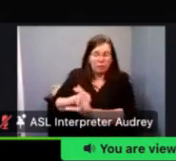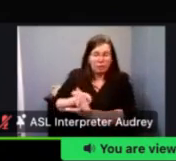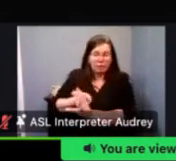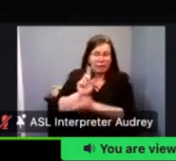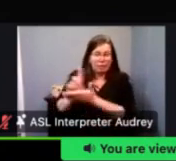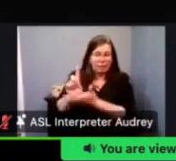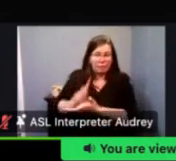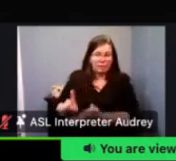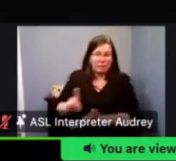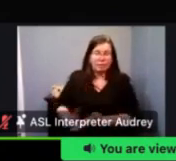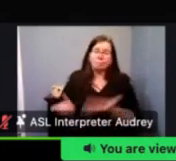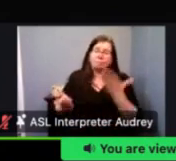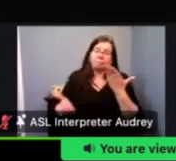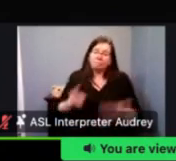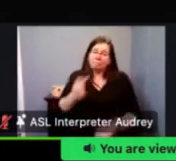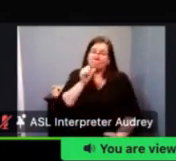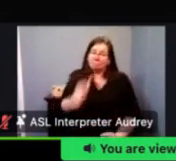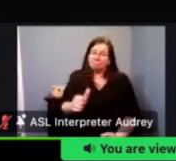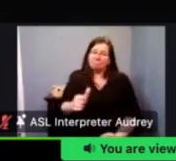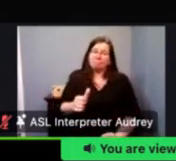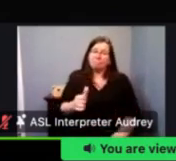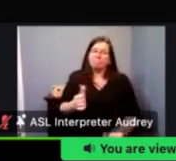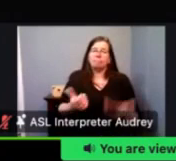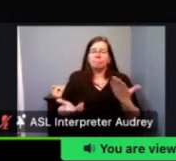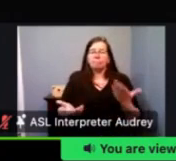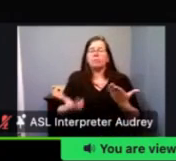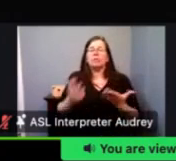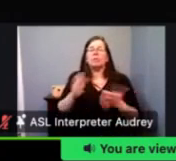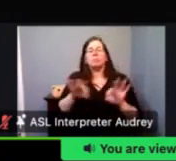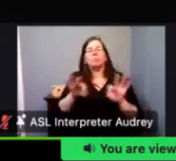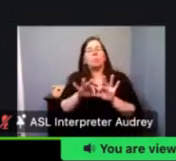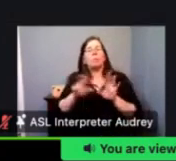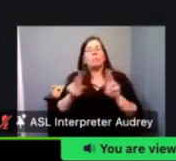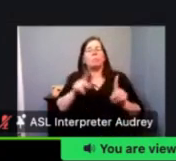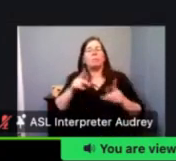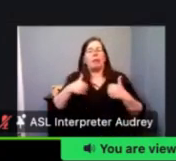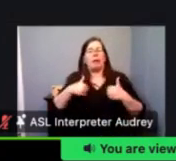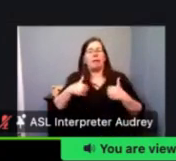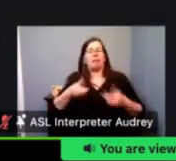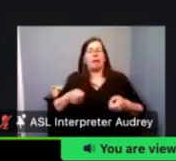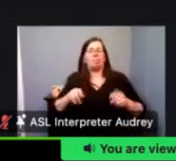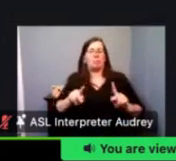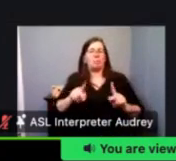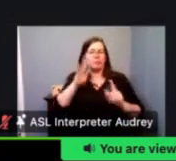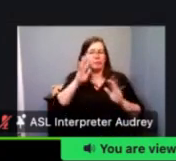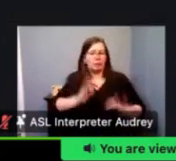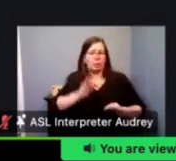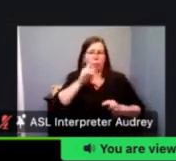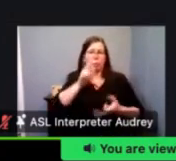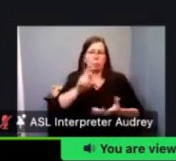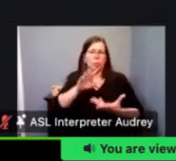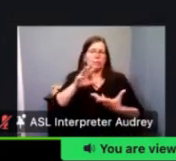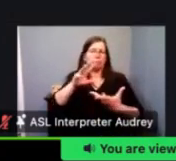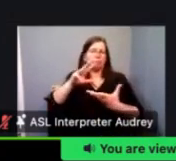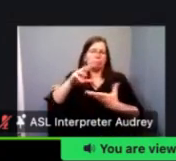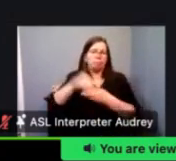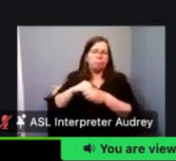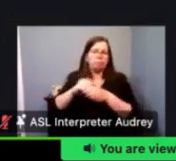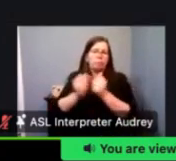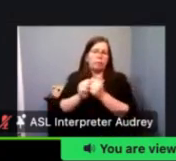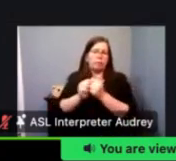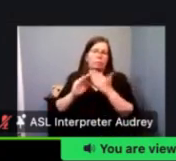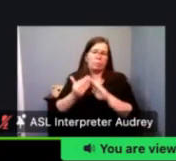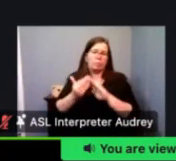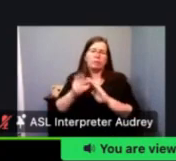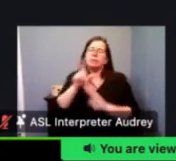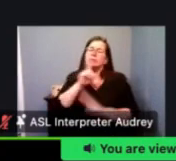week. That's why it's important that people have a say in who they are in community with. And it's important for people to have a chance